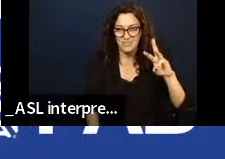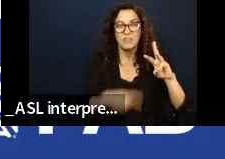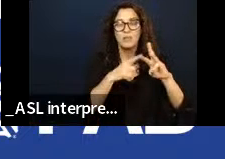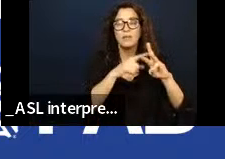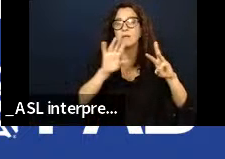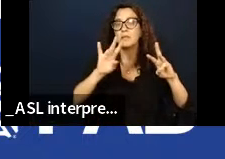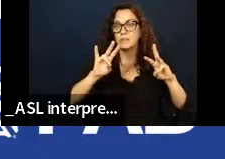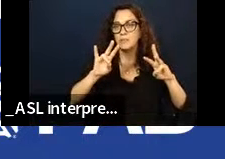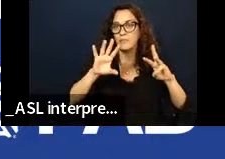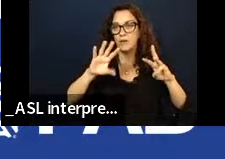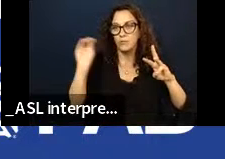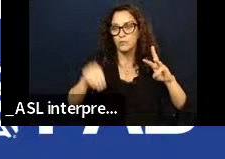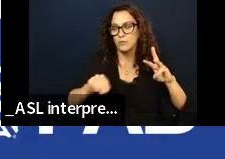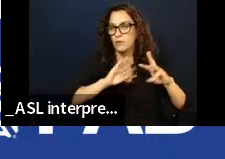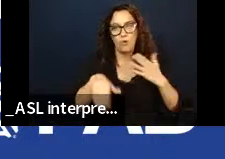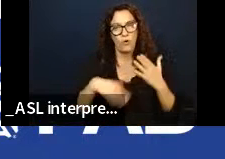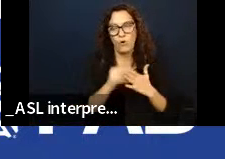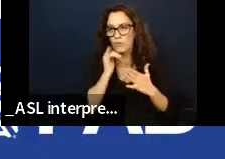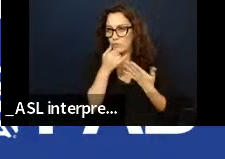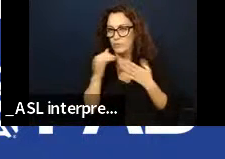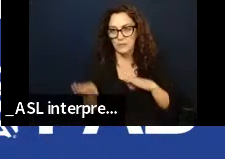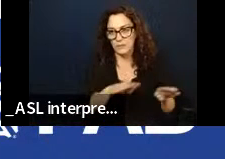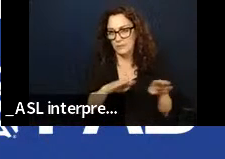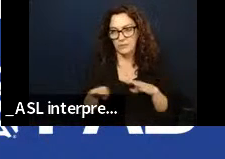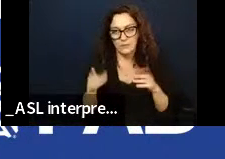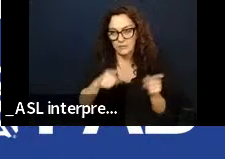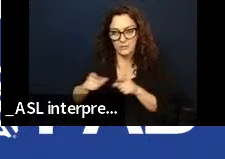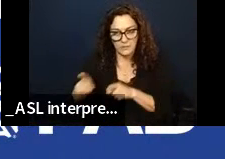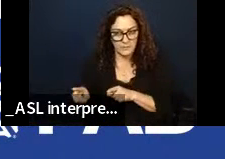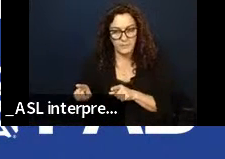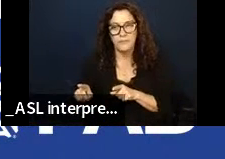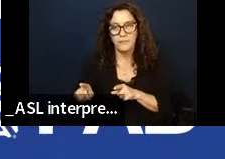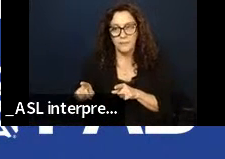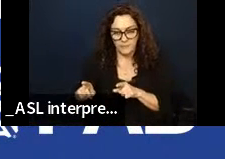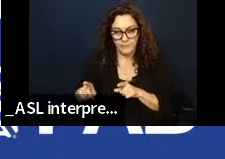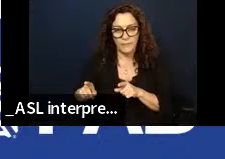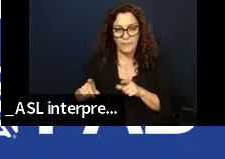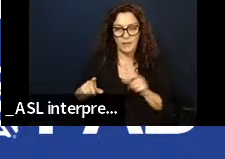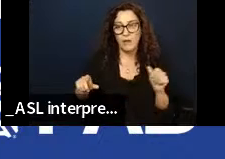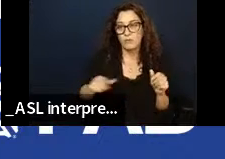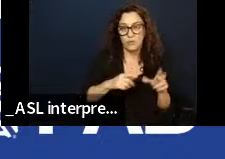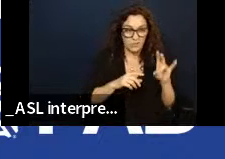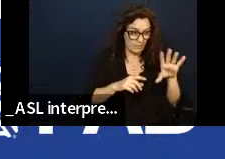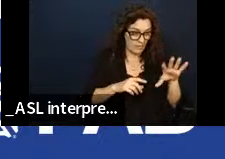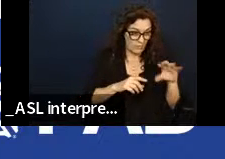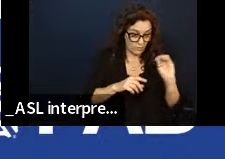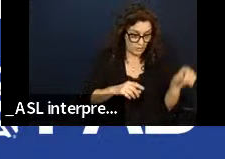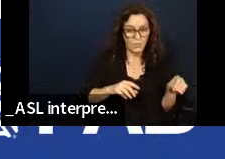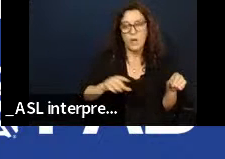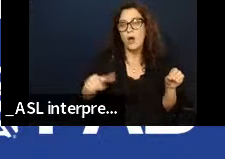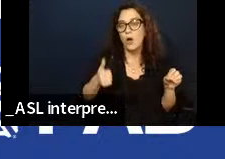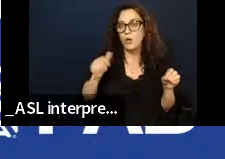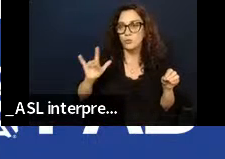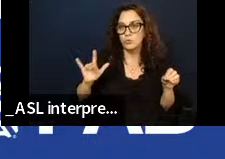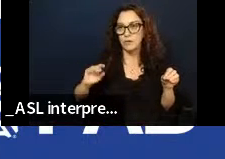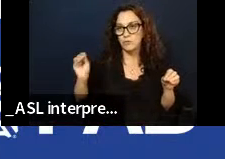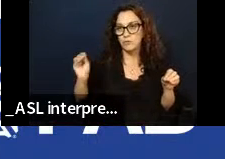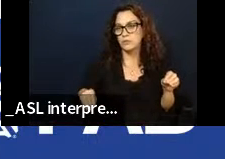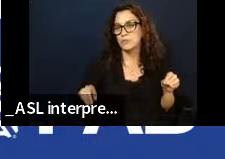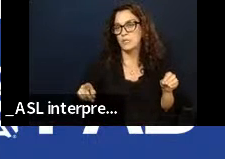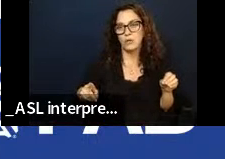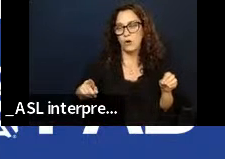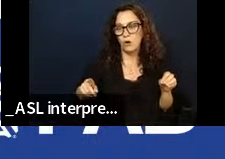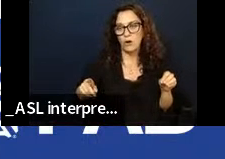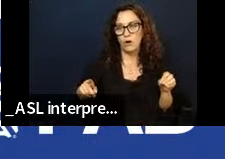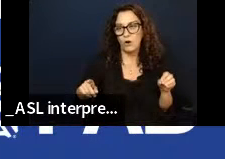75% of all of the misconducts in this file. So the rest of the 25% that exist occur